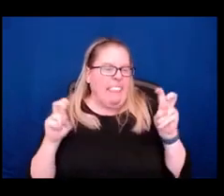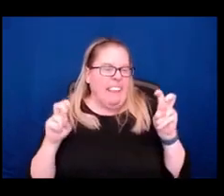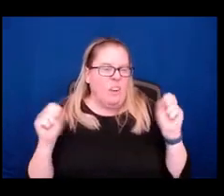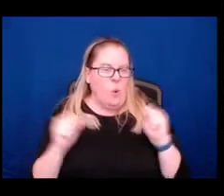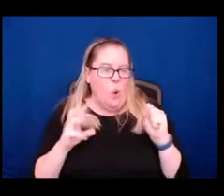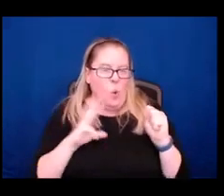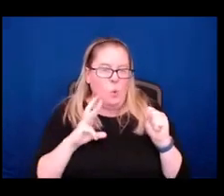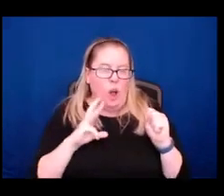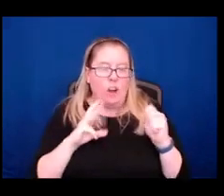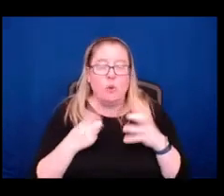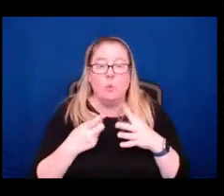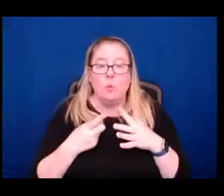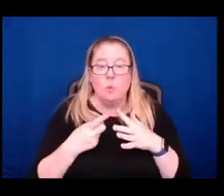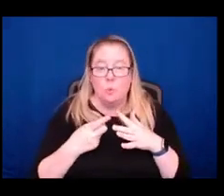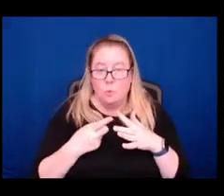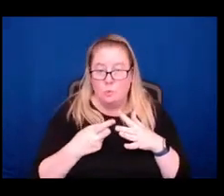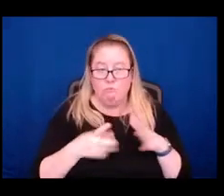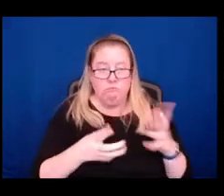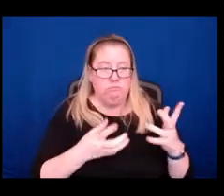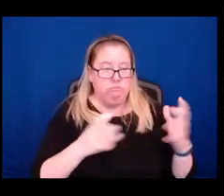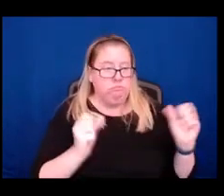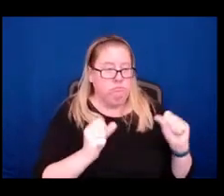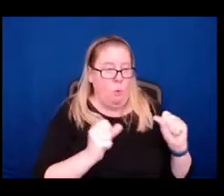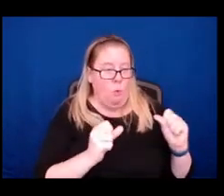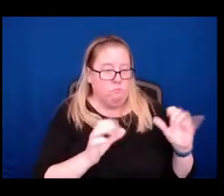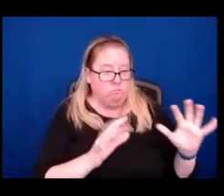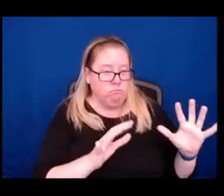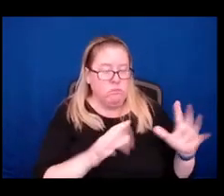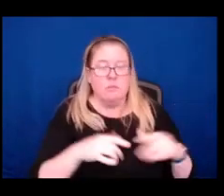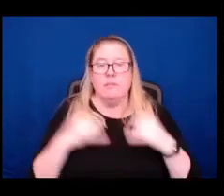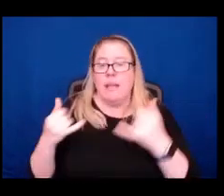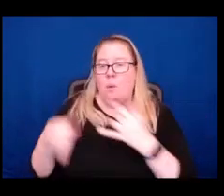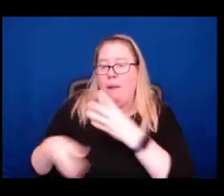up our salad over here.